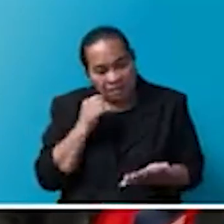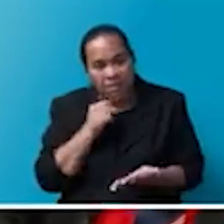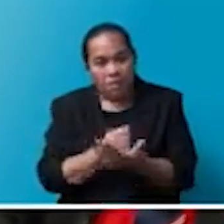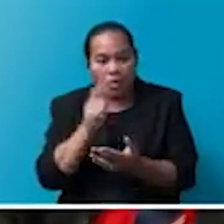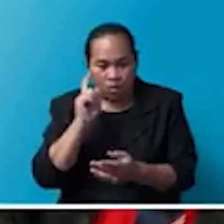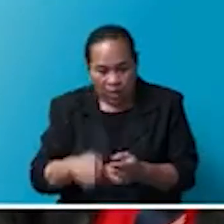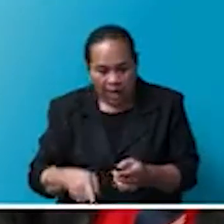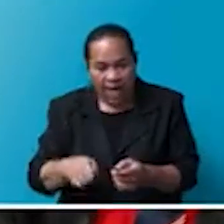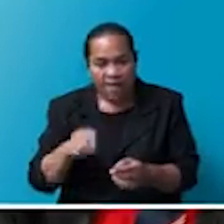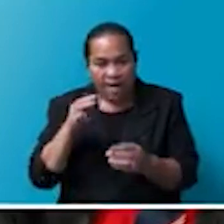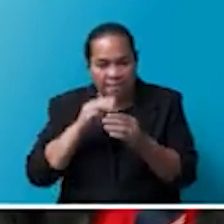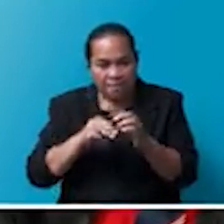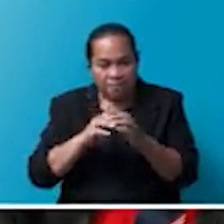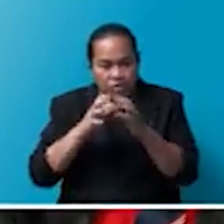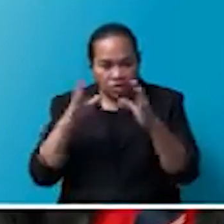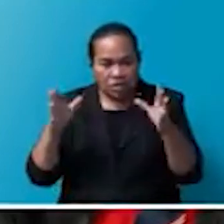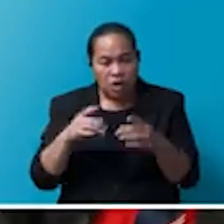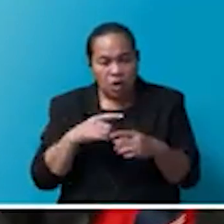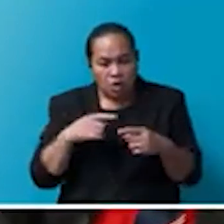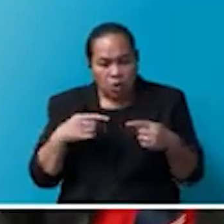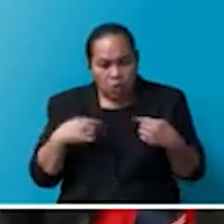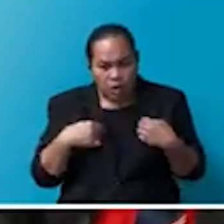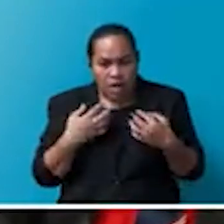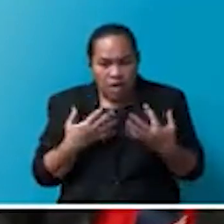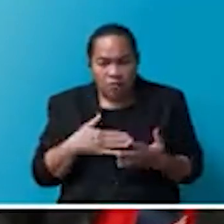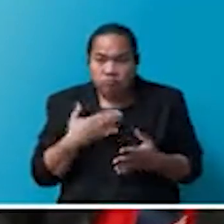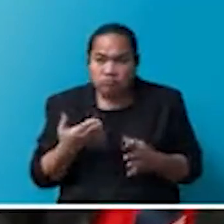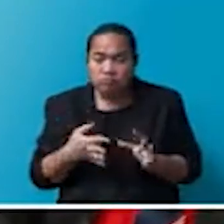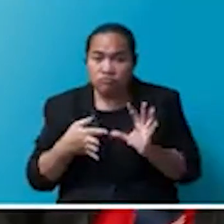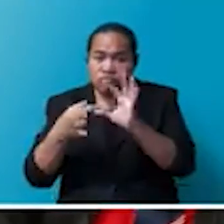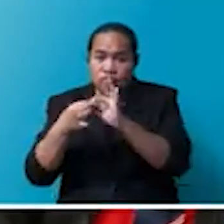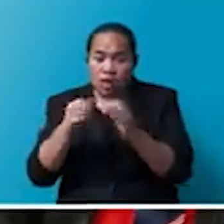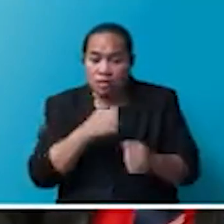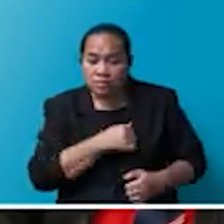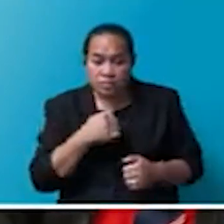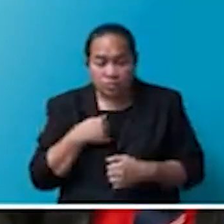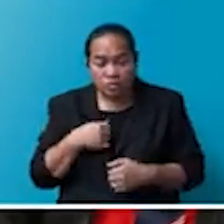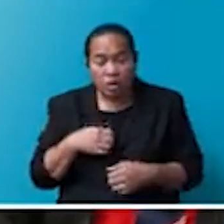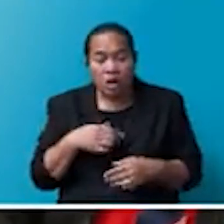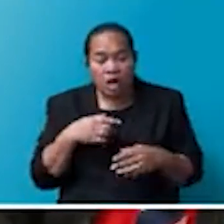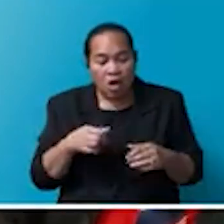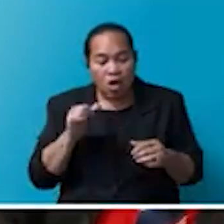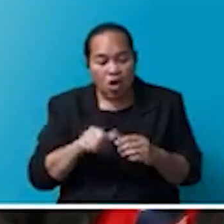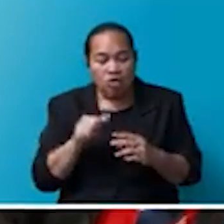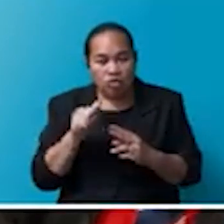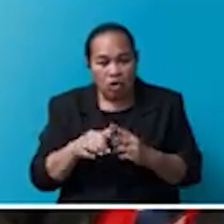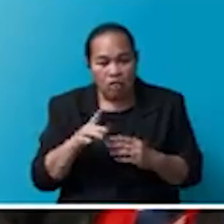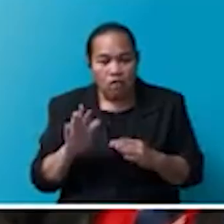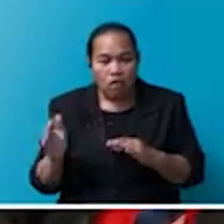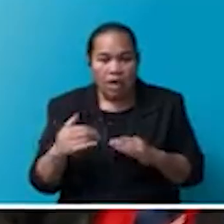mission. We are investing in peacekeeping, in border protection, and in veterans'